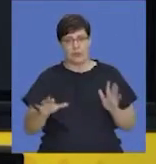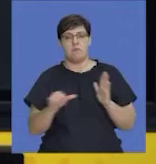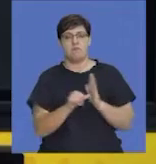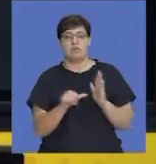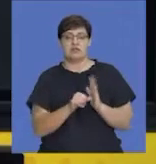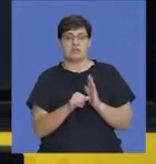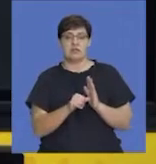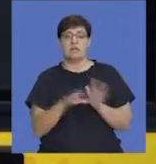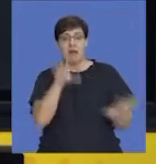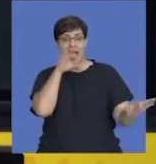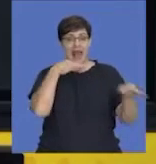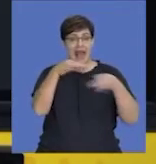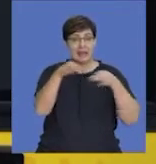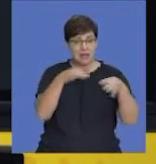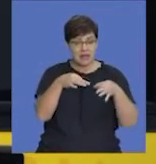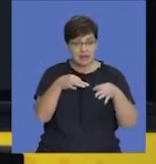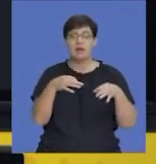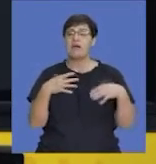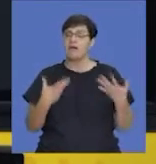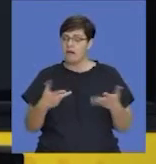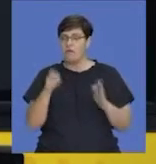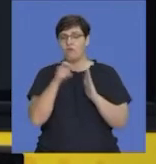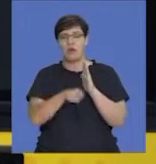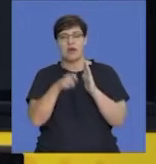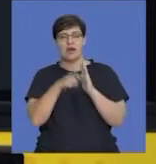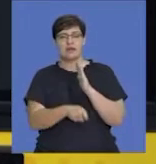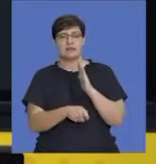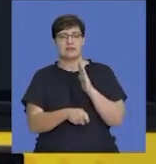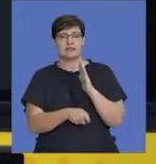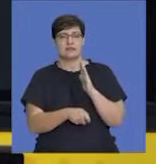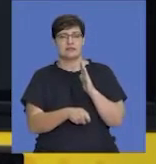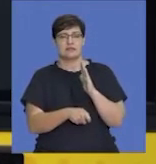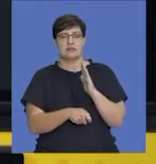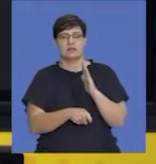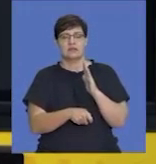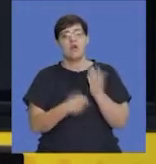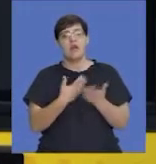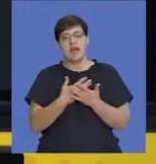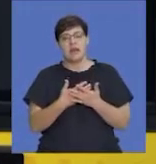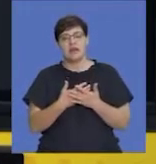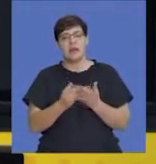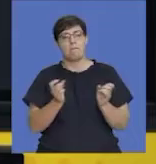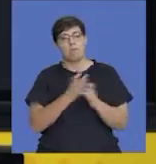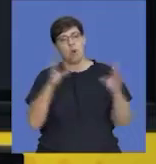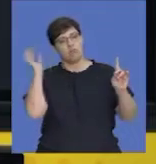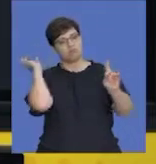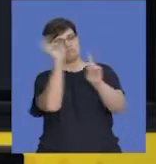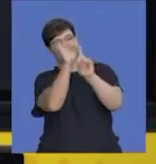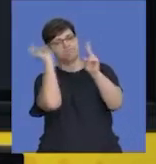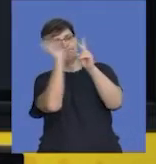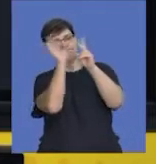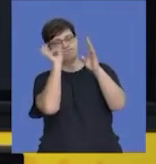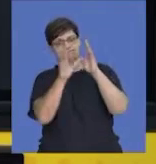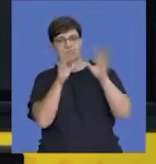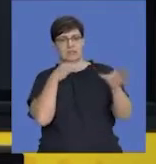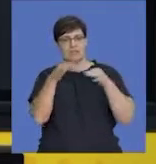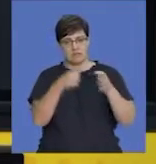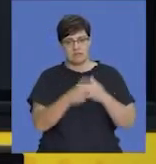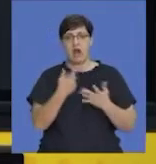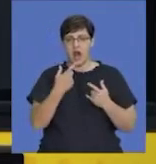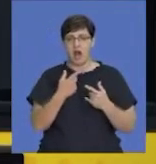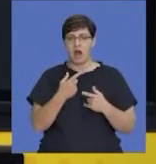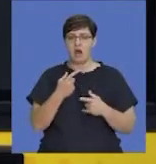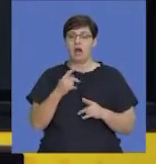using descriptions, when we are writing, we are able to describe things more accurately and obviously using the right